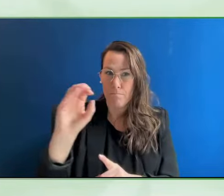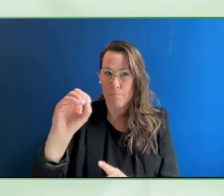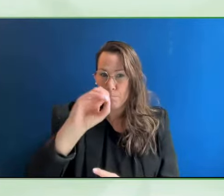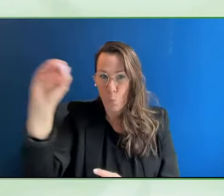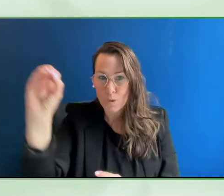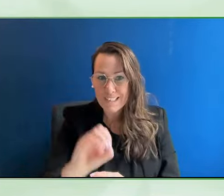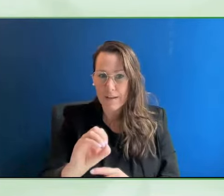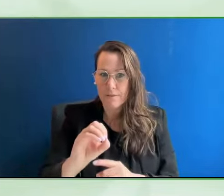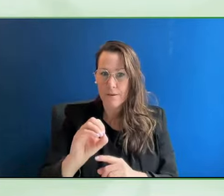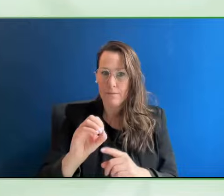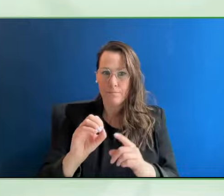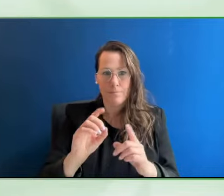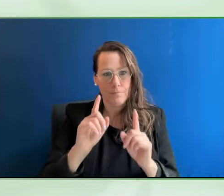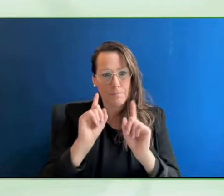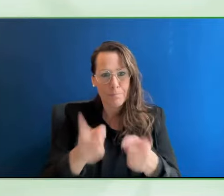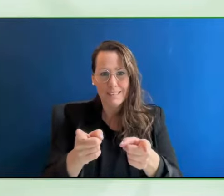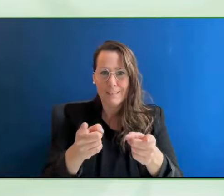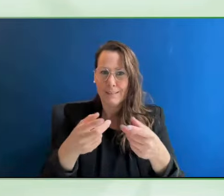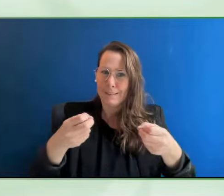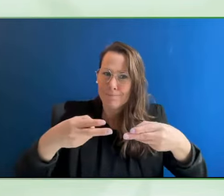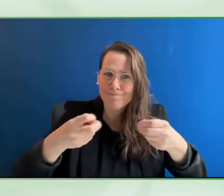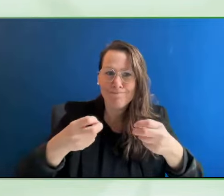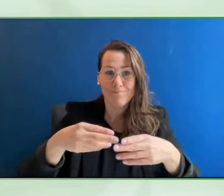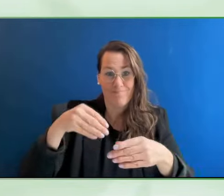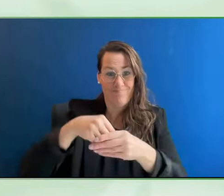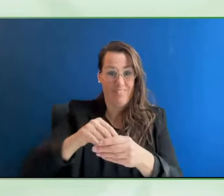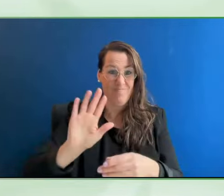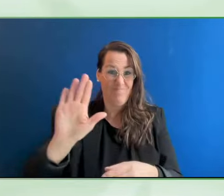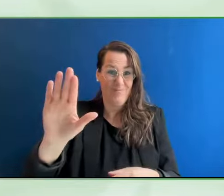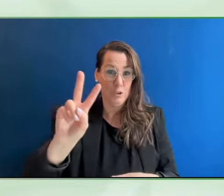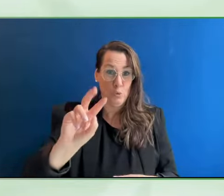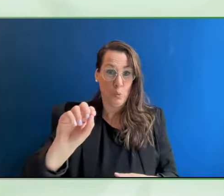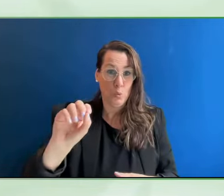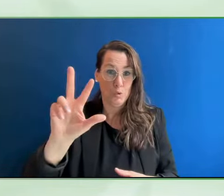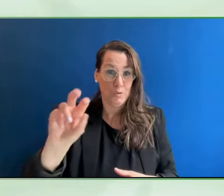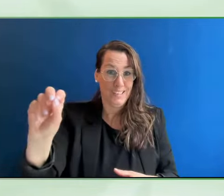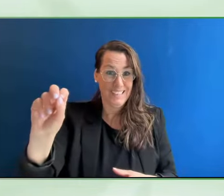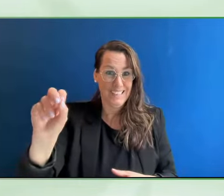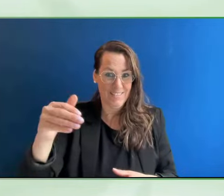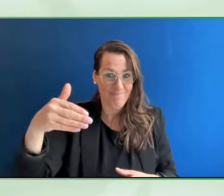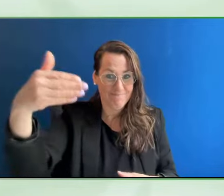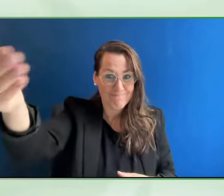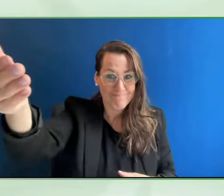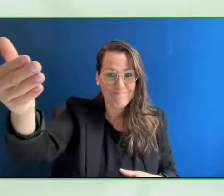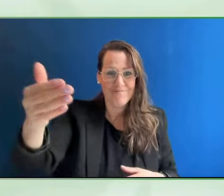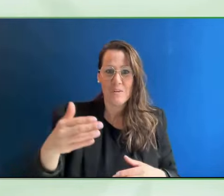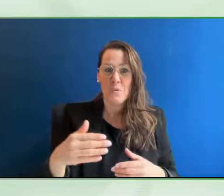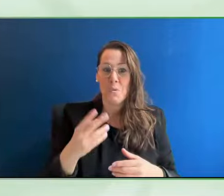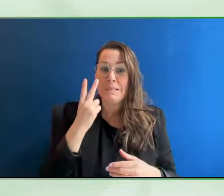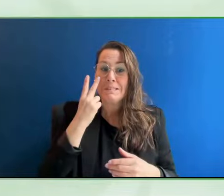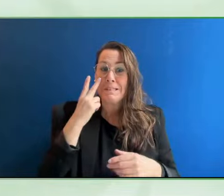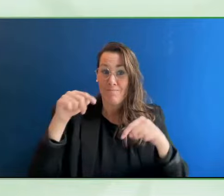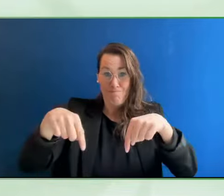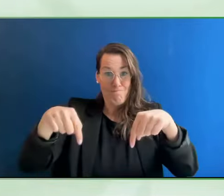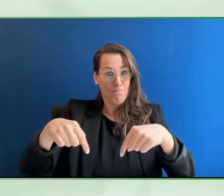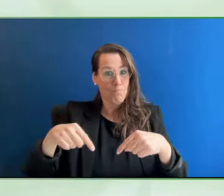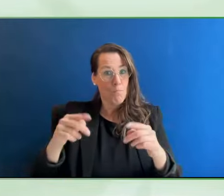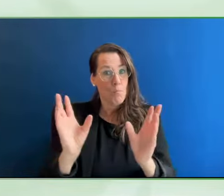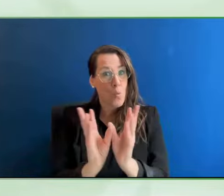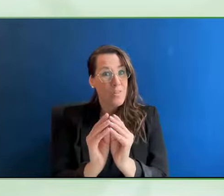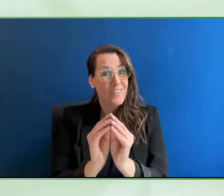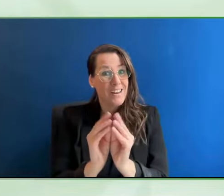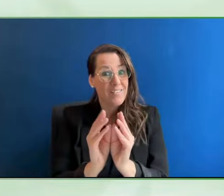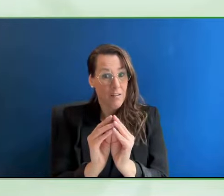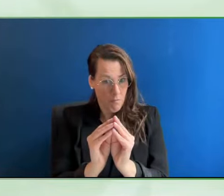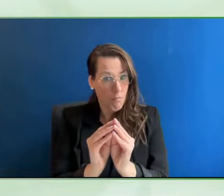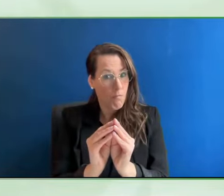programs. We started subtitling with AI programs 1 year ago, because in Austria we